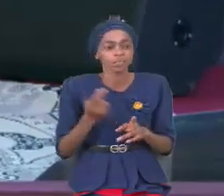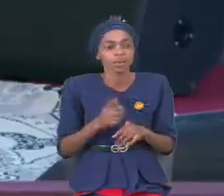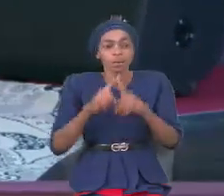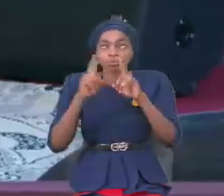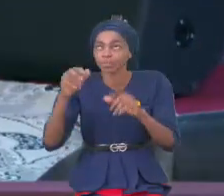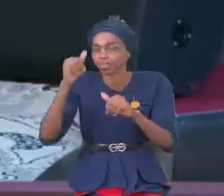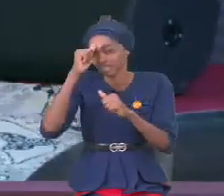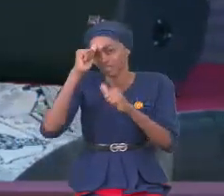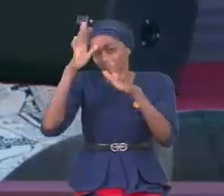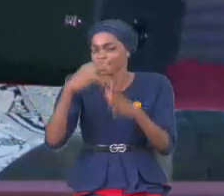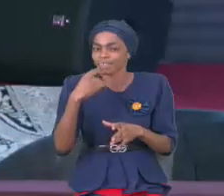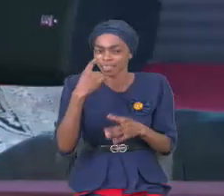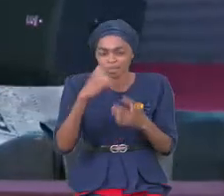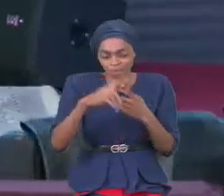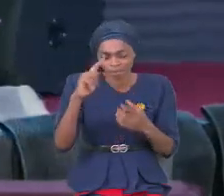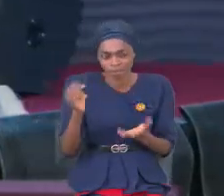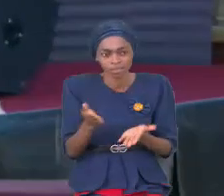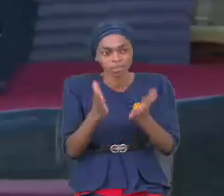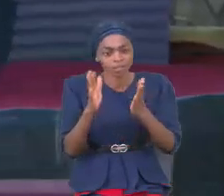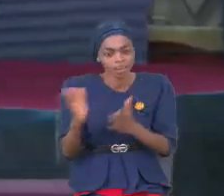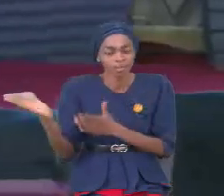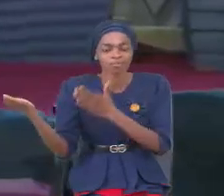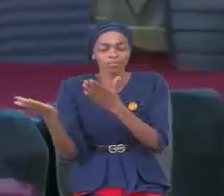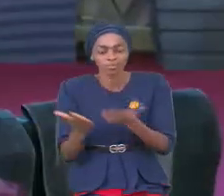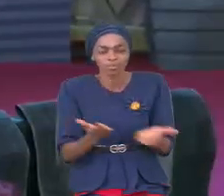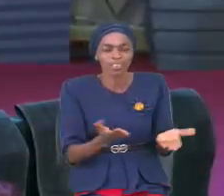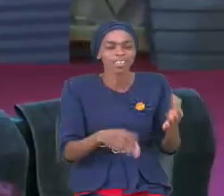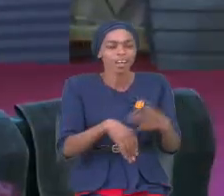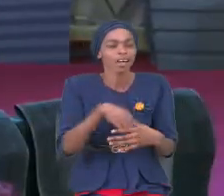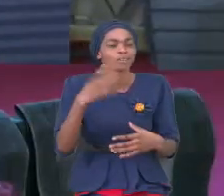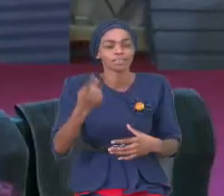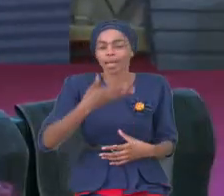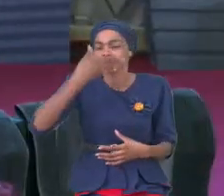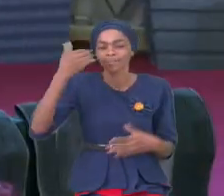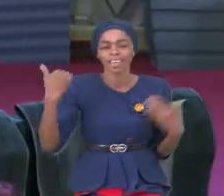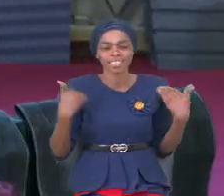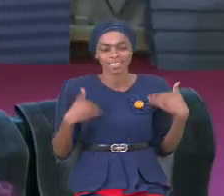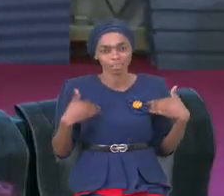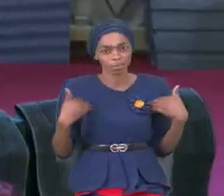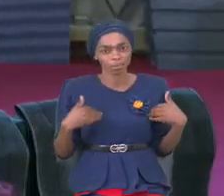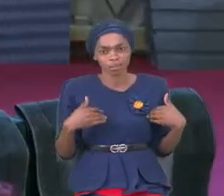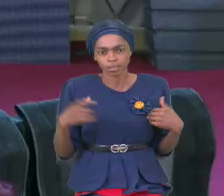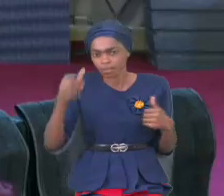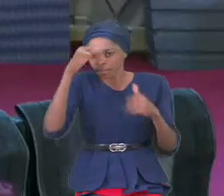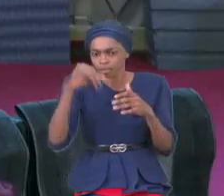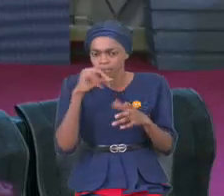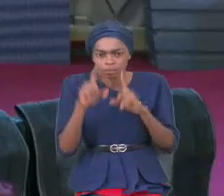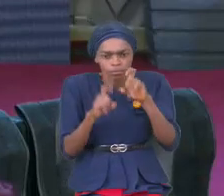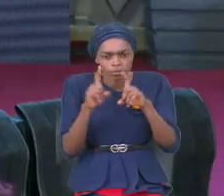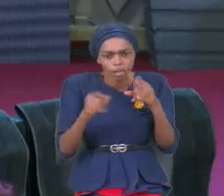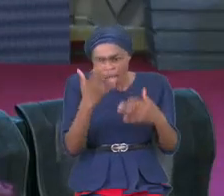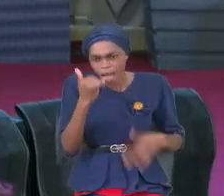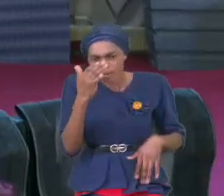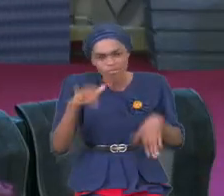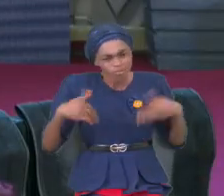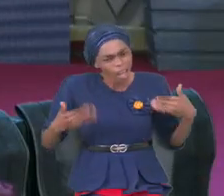bring forth the best robes. He didn't question him. How did you spend your life? Have you done this? Have you done